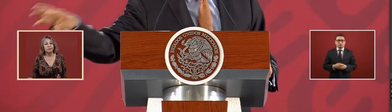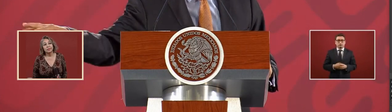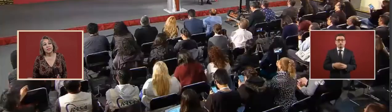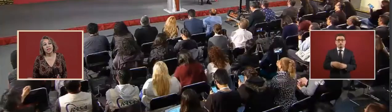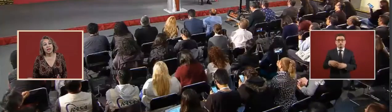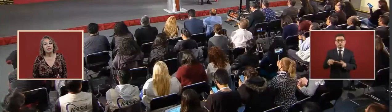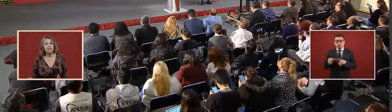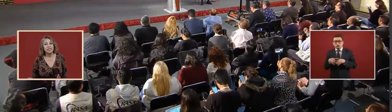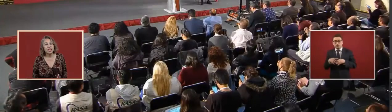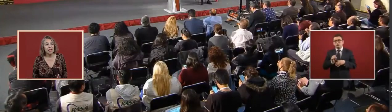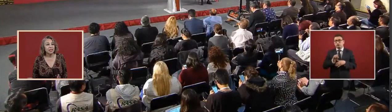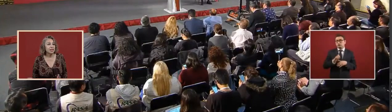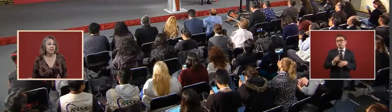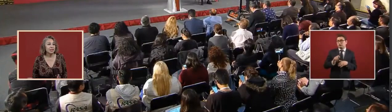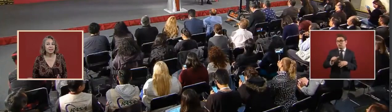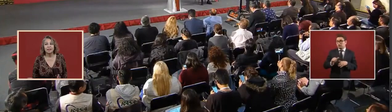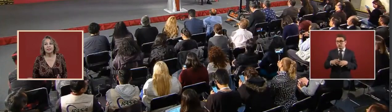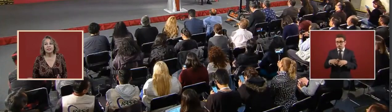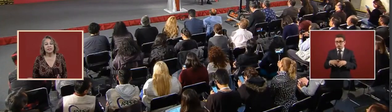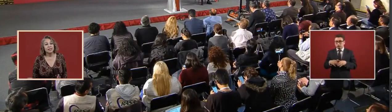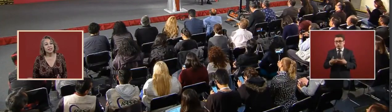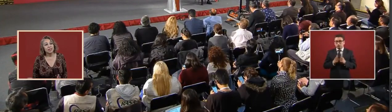esta secta. Of this sect.